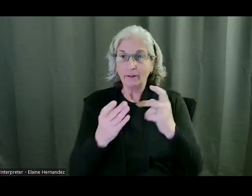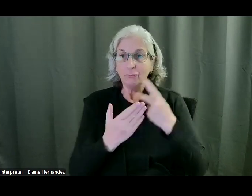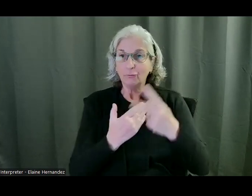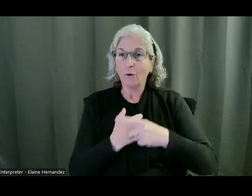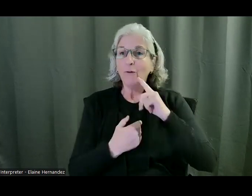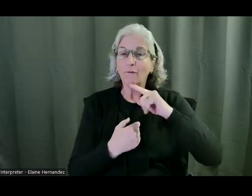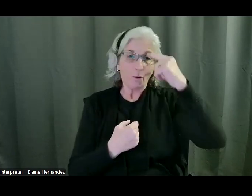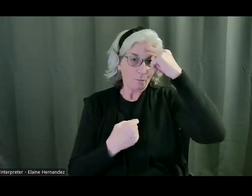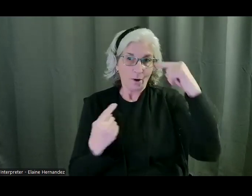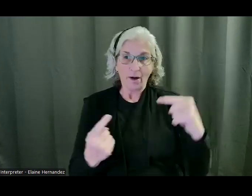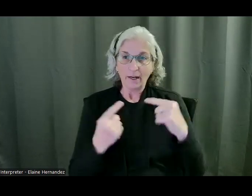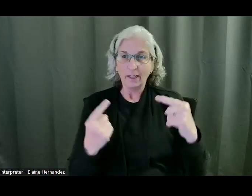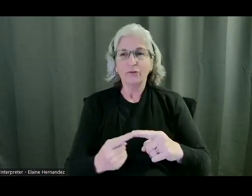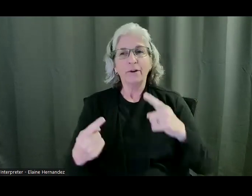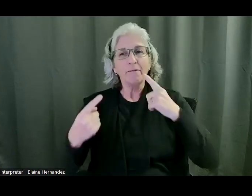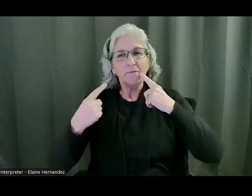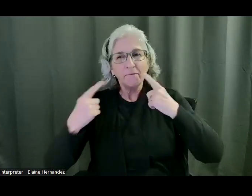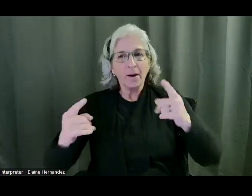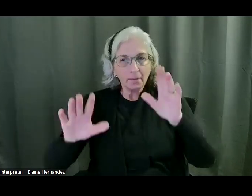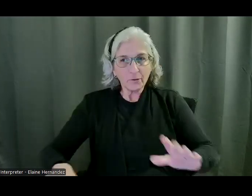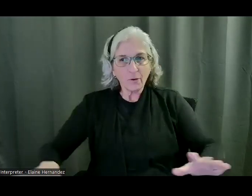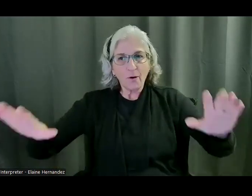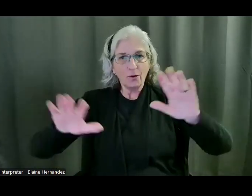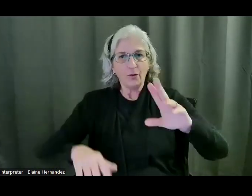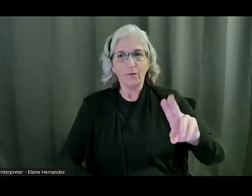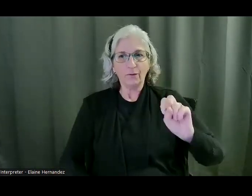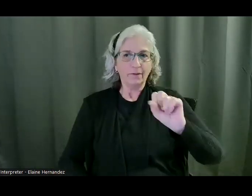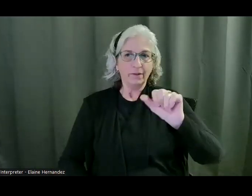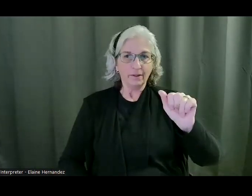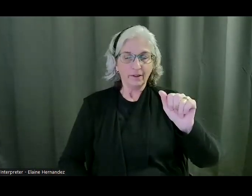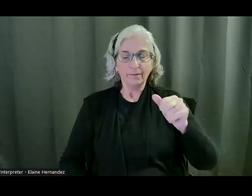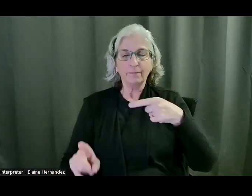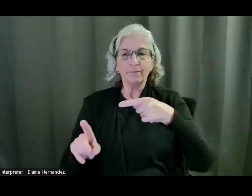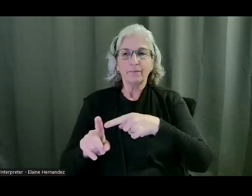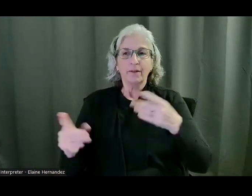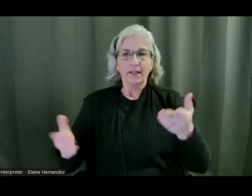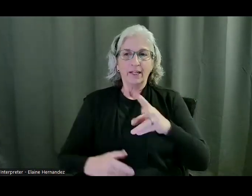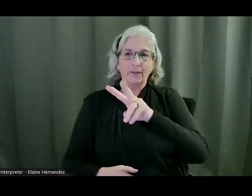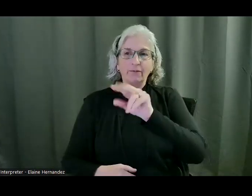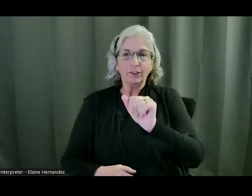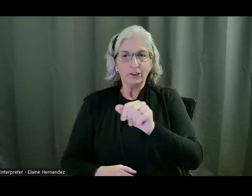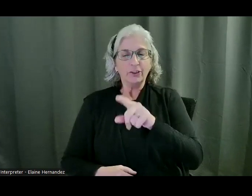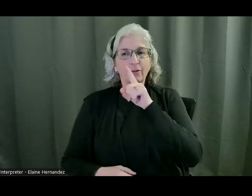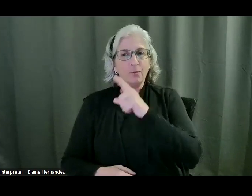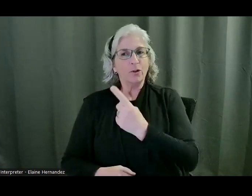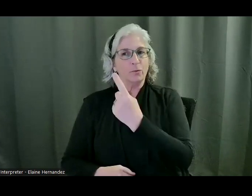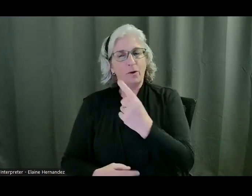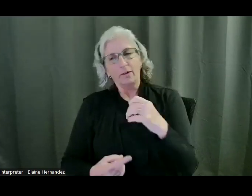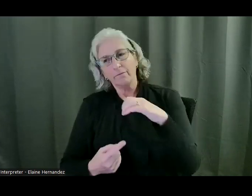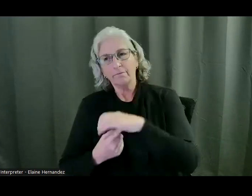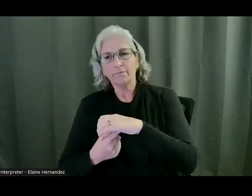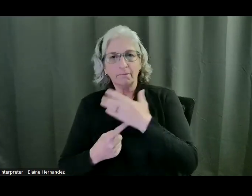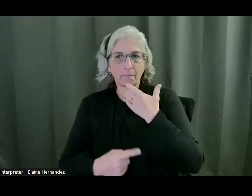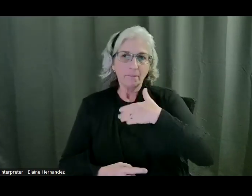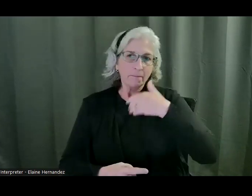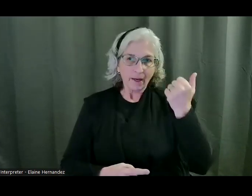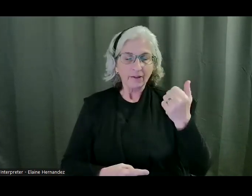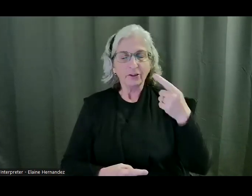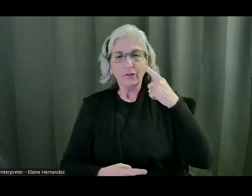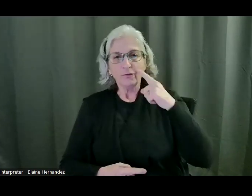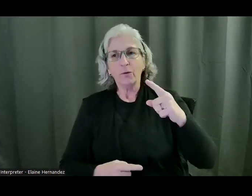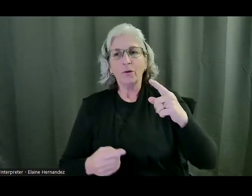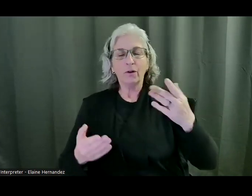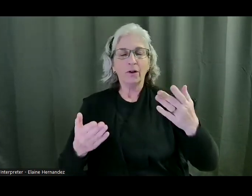one of the early kind of high achiever states in terms of the case management model and their community clubhouse model.